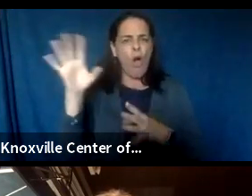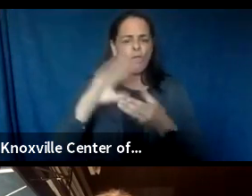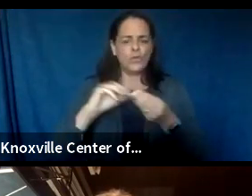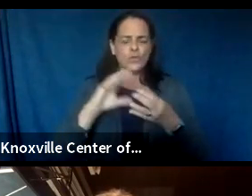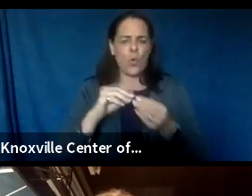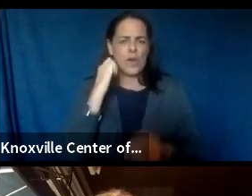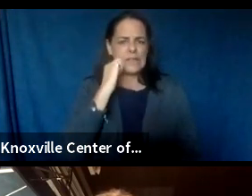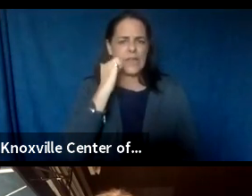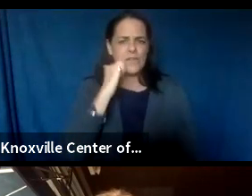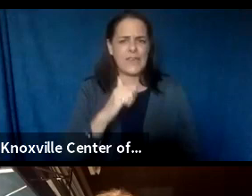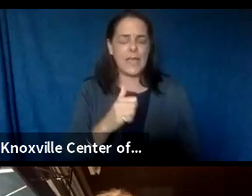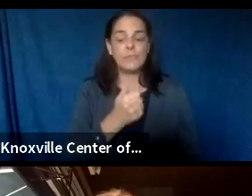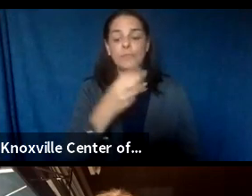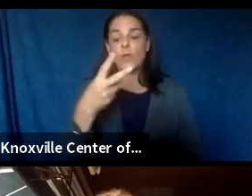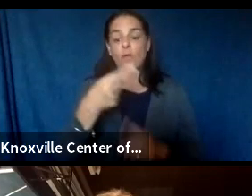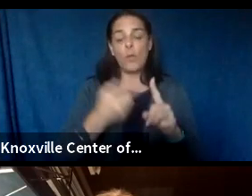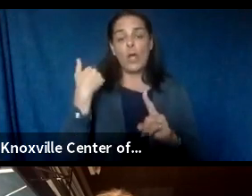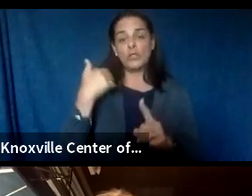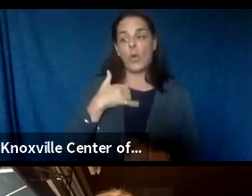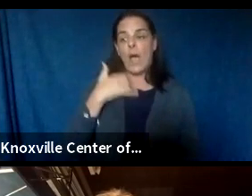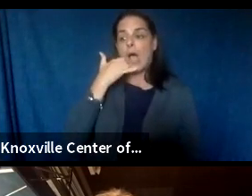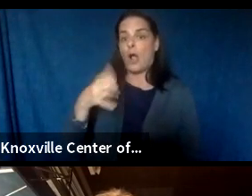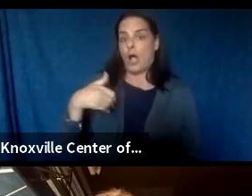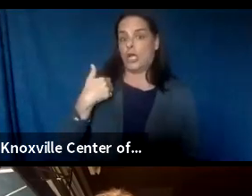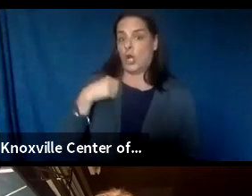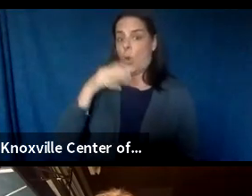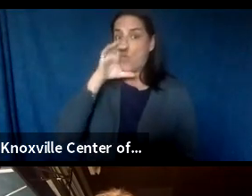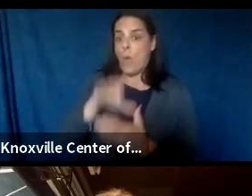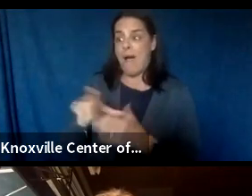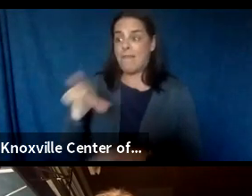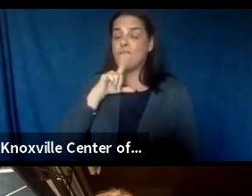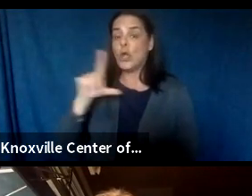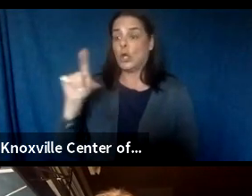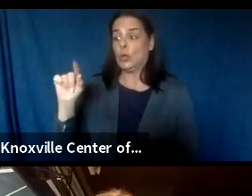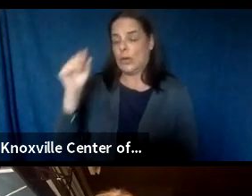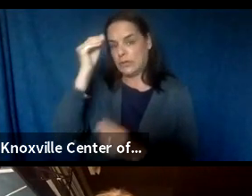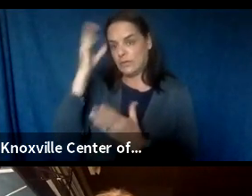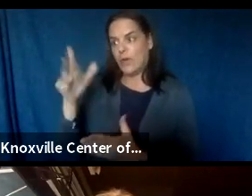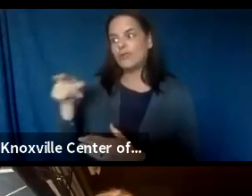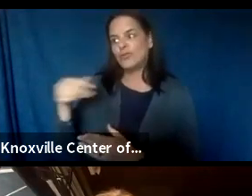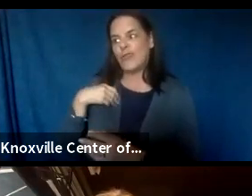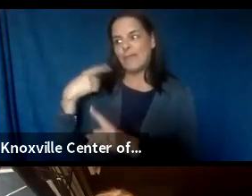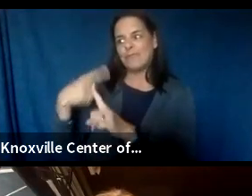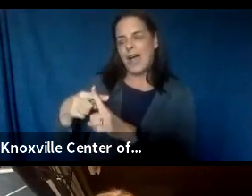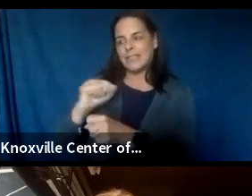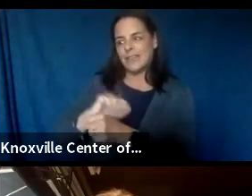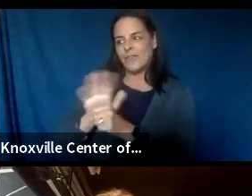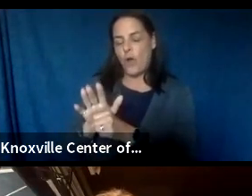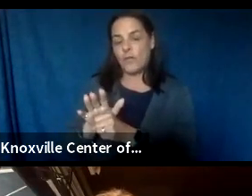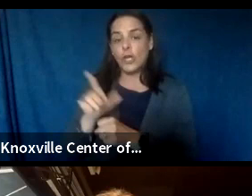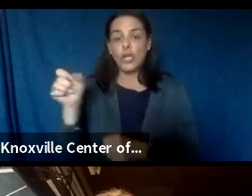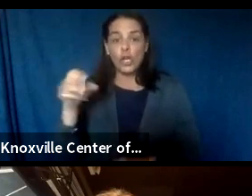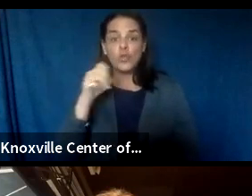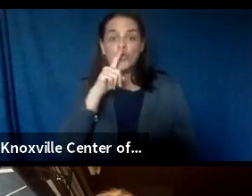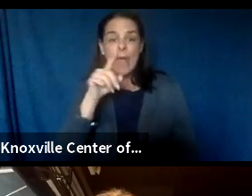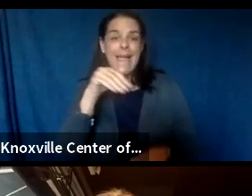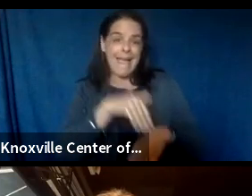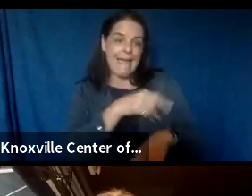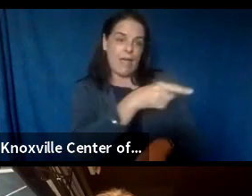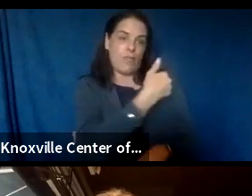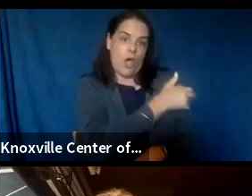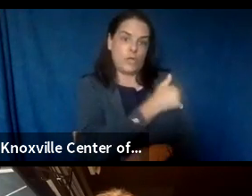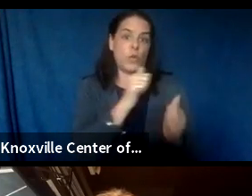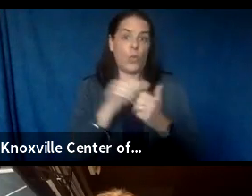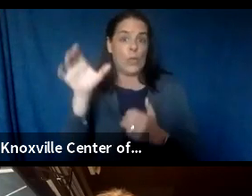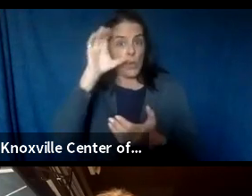few months ago, I called a young wife in her 20s to inform her of her positive result. She was actually at the hospital with her COVID